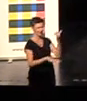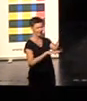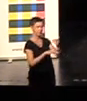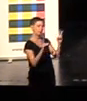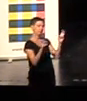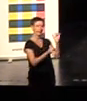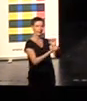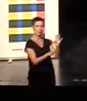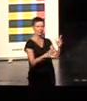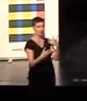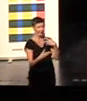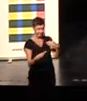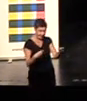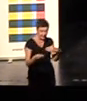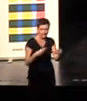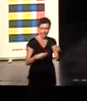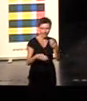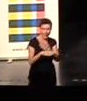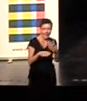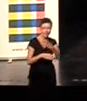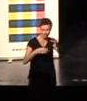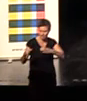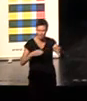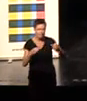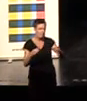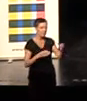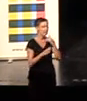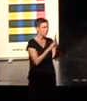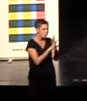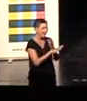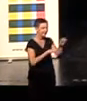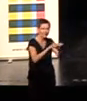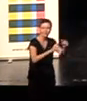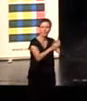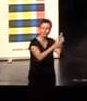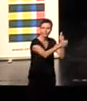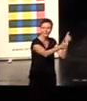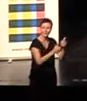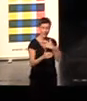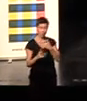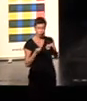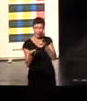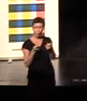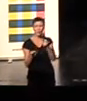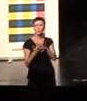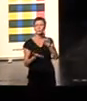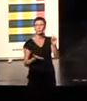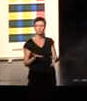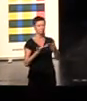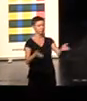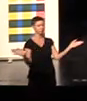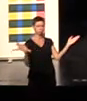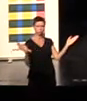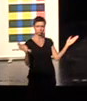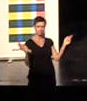flexibility of labour markets private eye feestje en the big deal is dit is een blik op racen